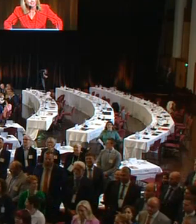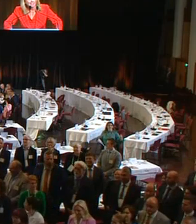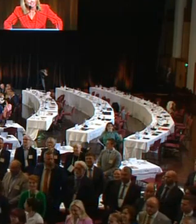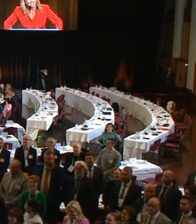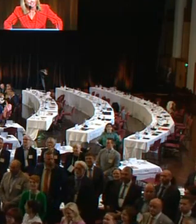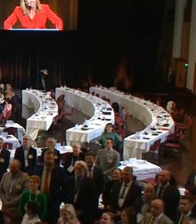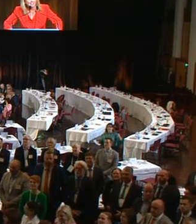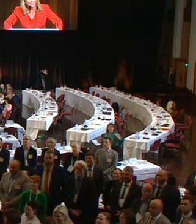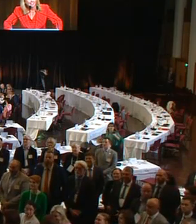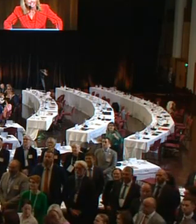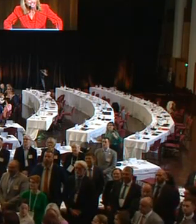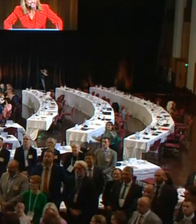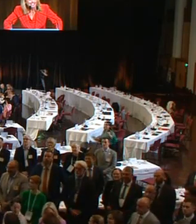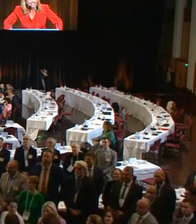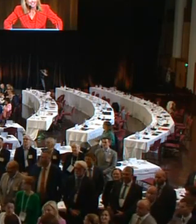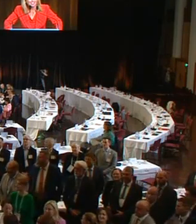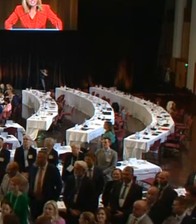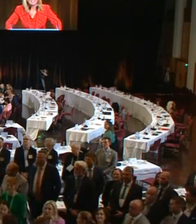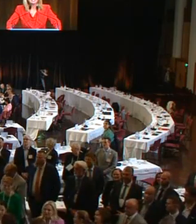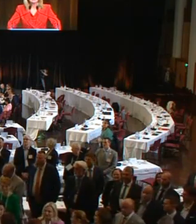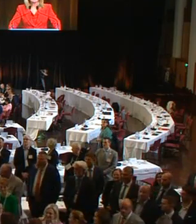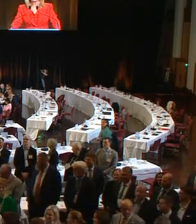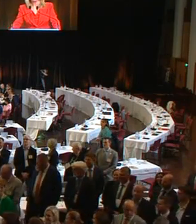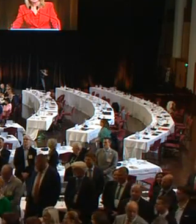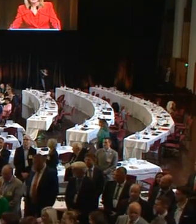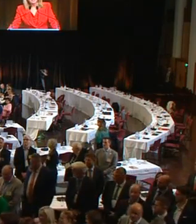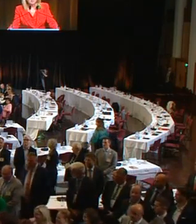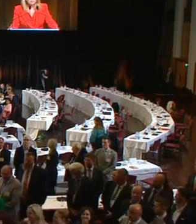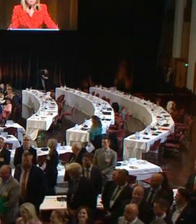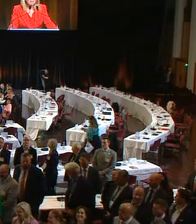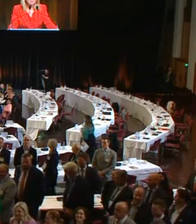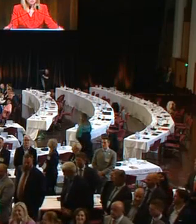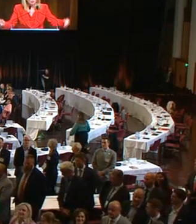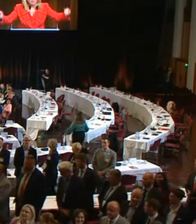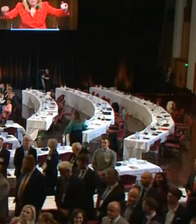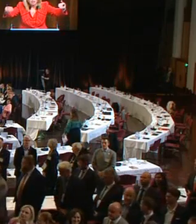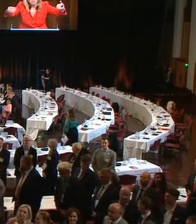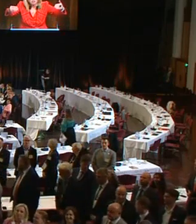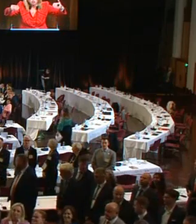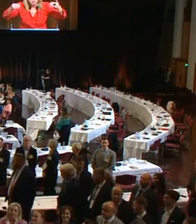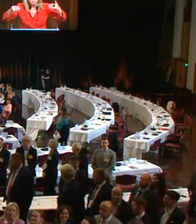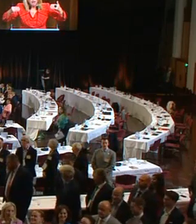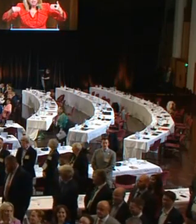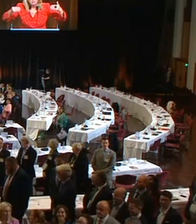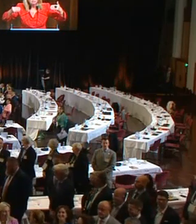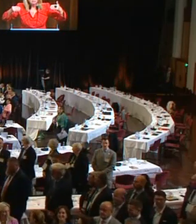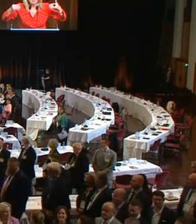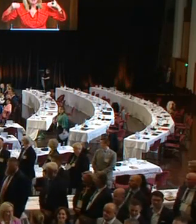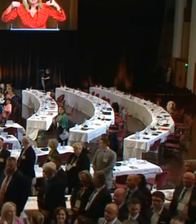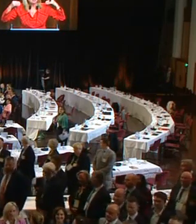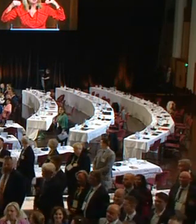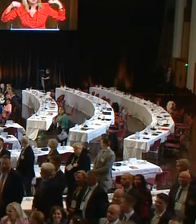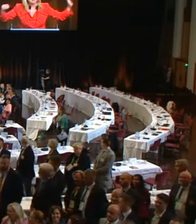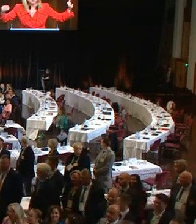out you don't know right okay so now we've done that you're all going to have to squish back because